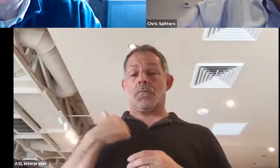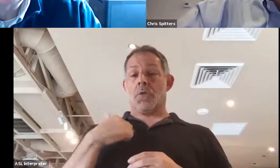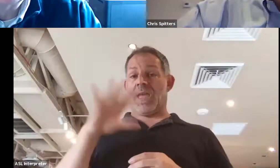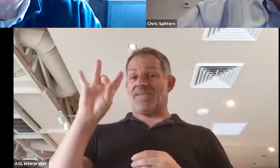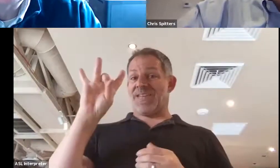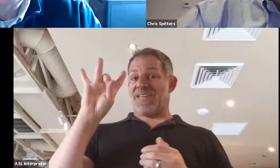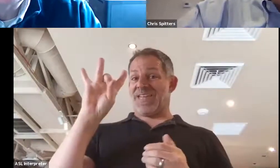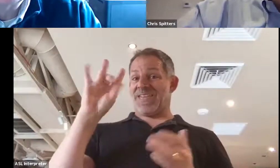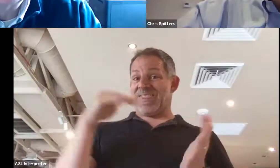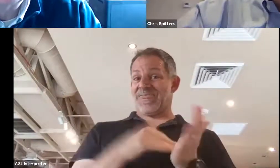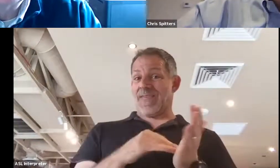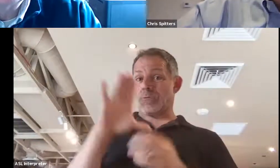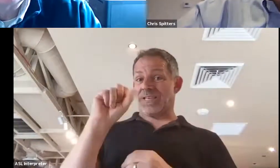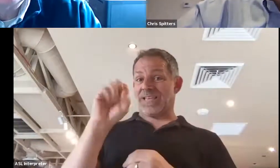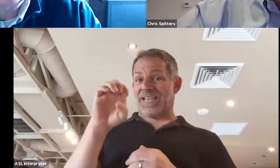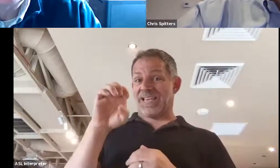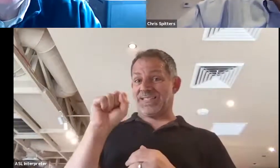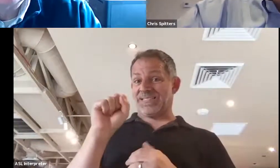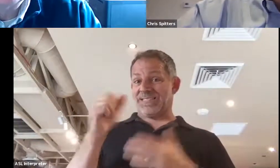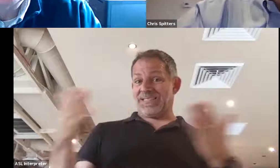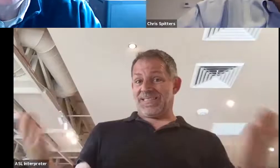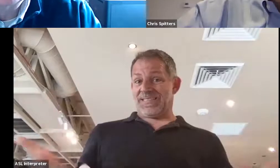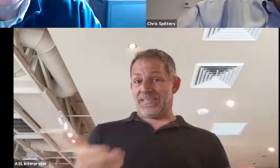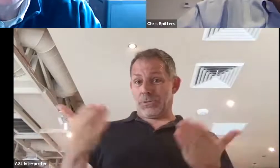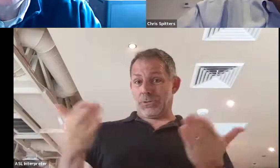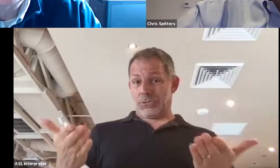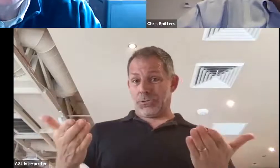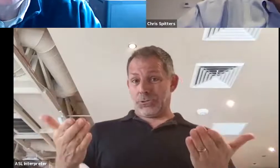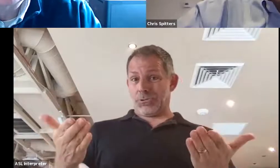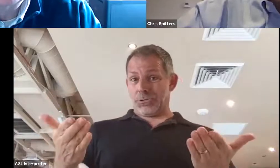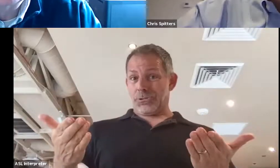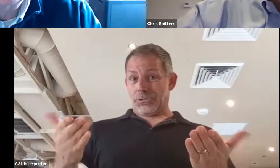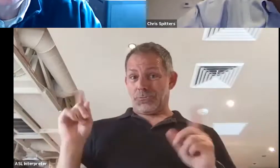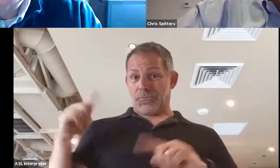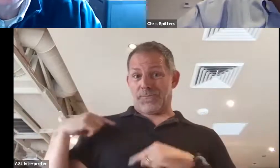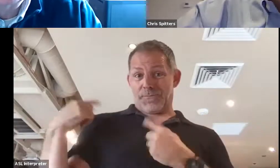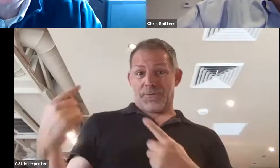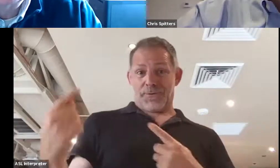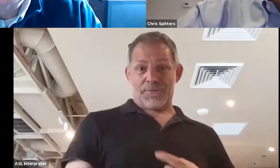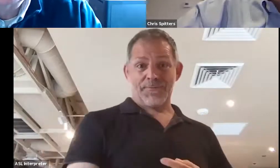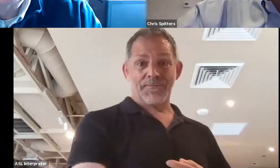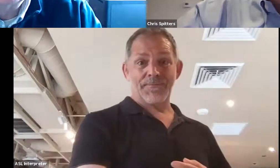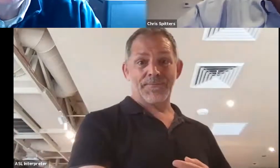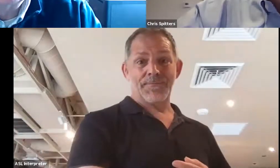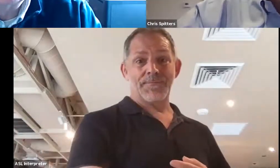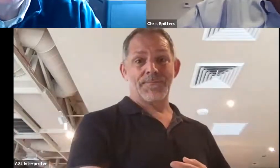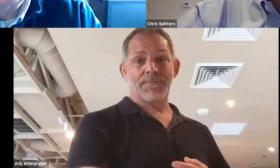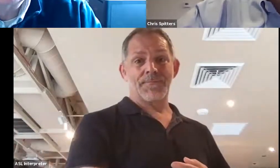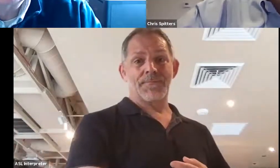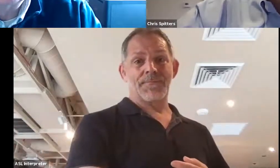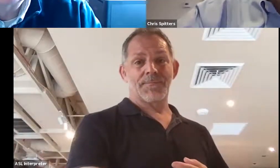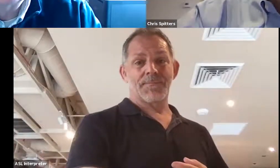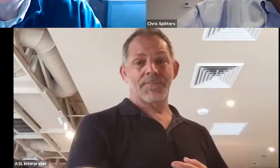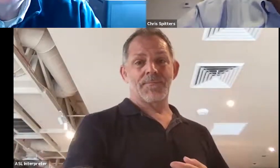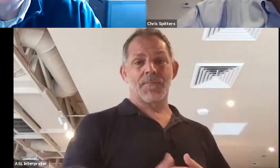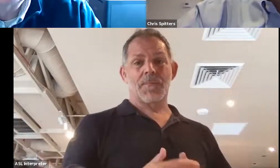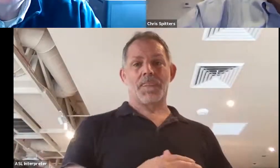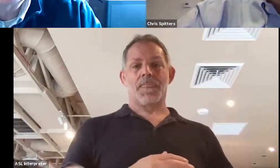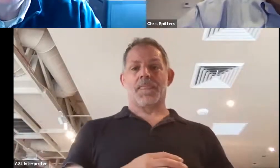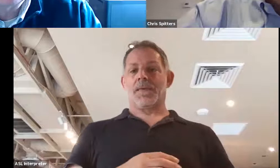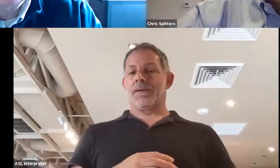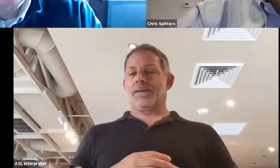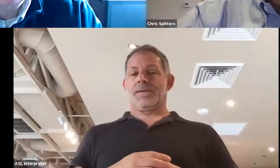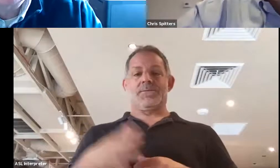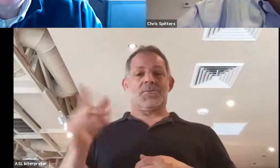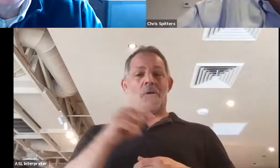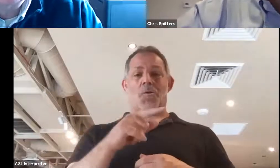I just also, we really don't know the long-term effects, but some of the information that's emerging is